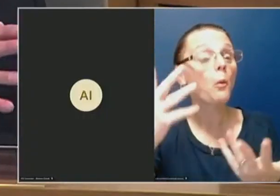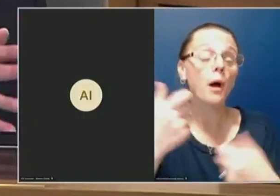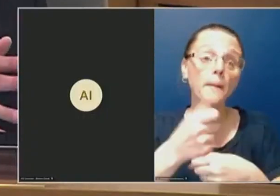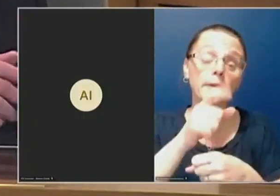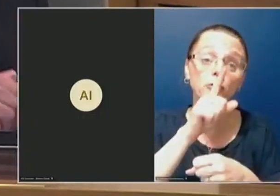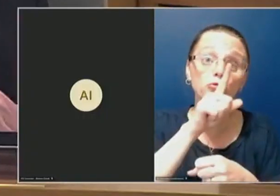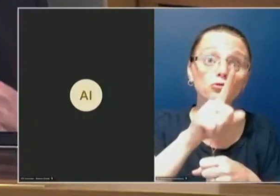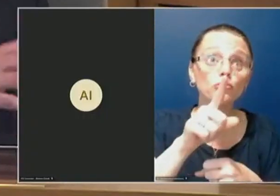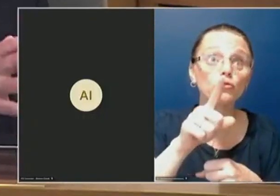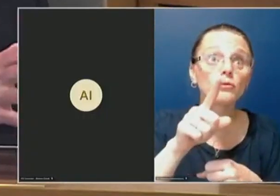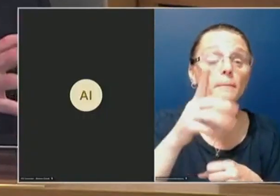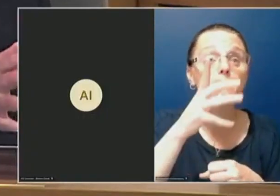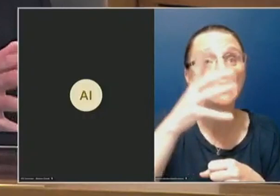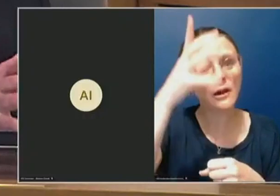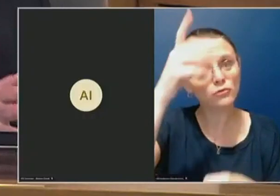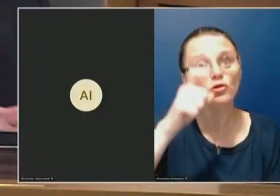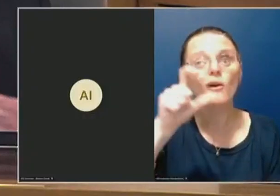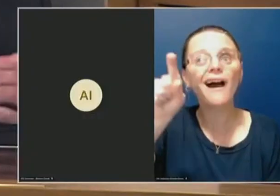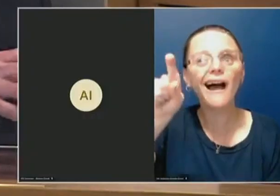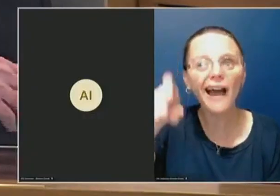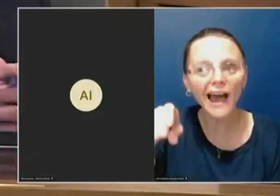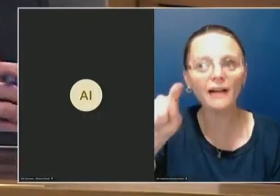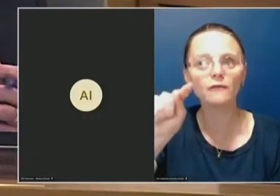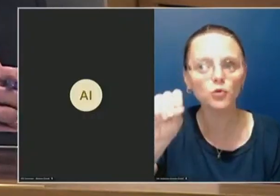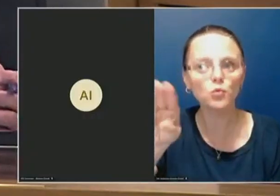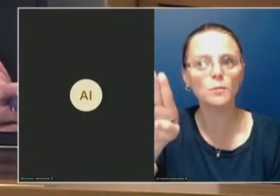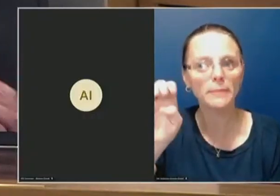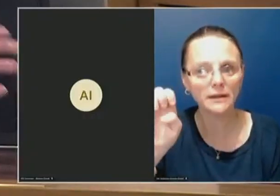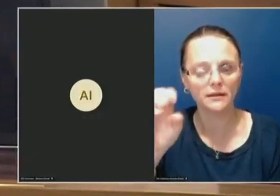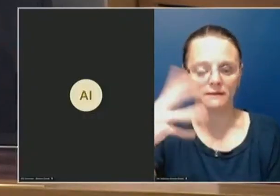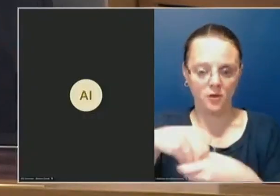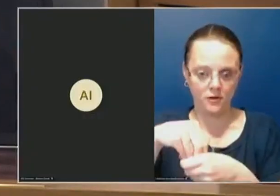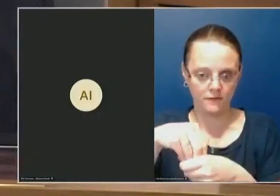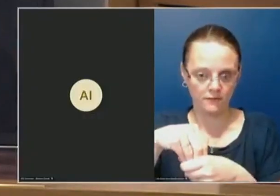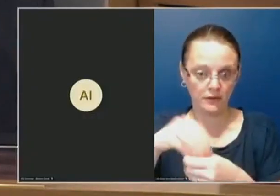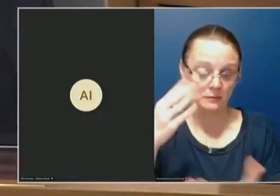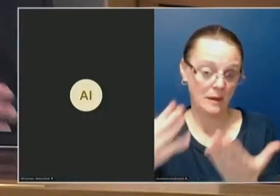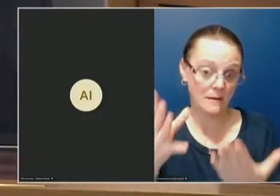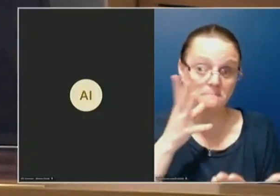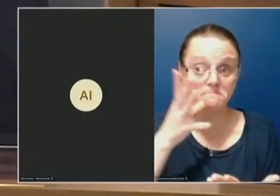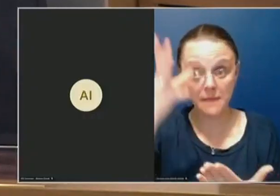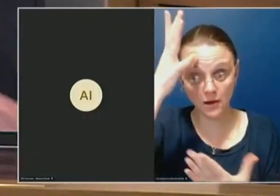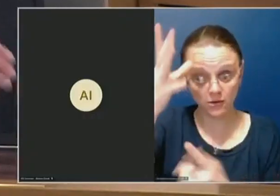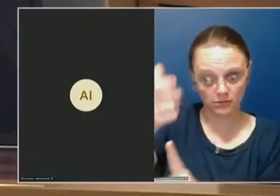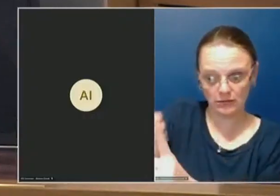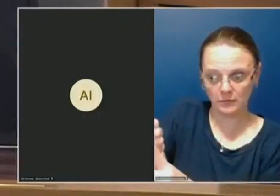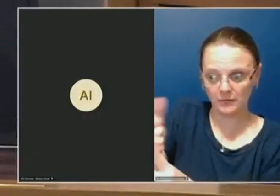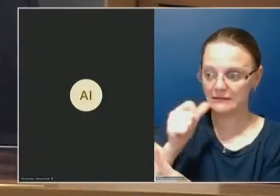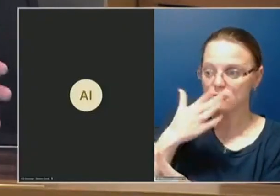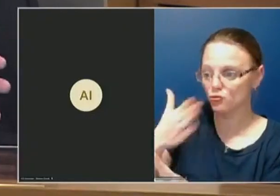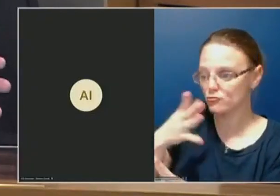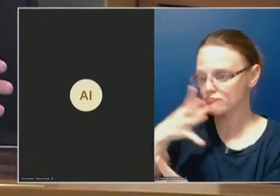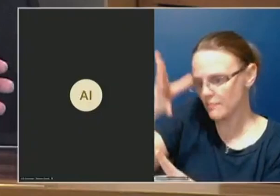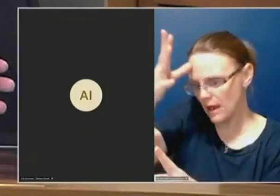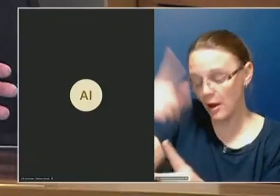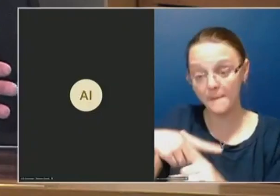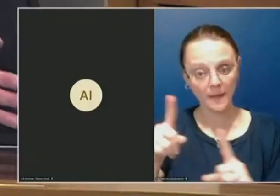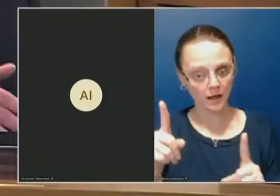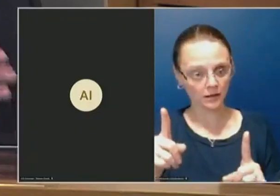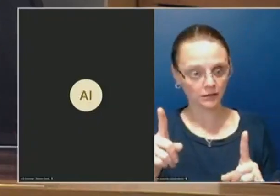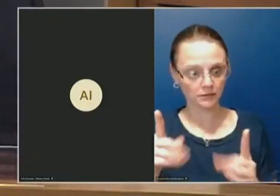they don't have to be involved in extreme cases, in cases where the parent is not a good parent or whatever. But in